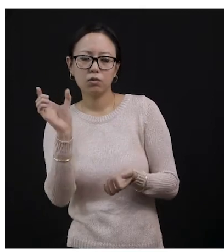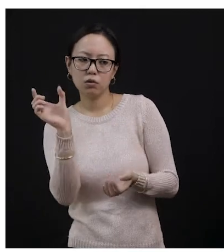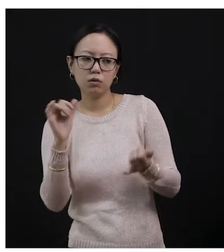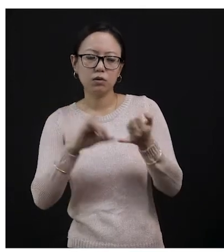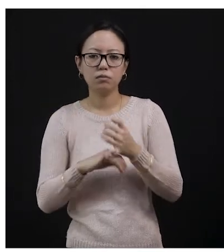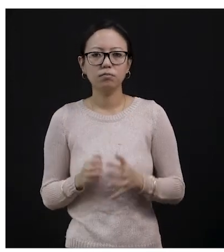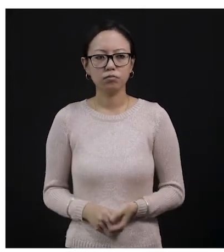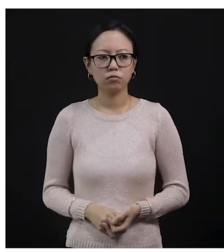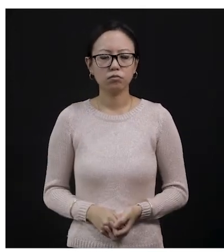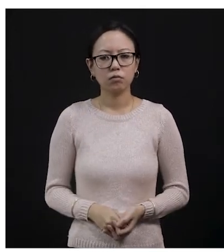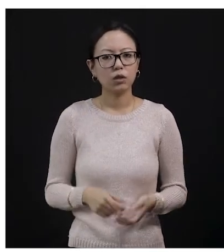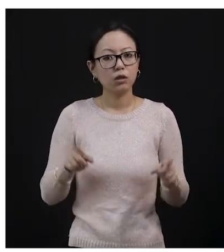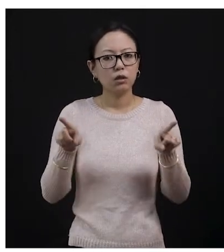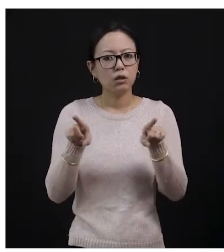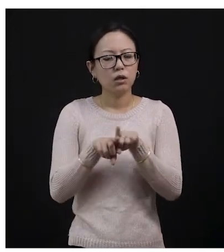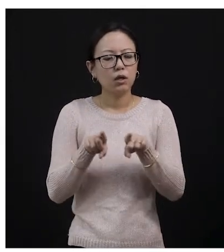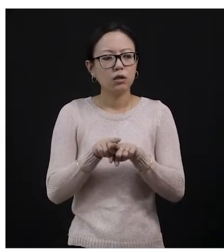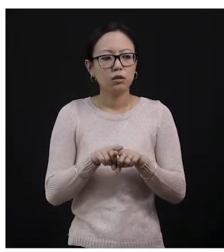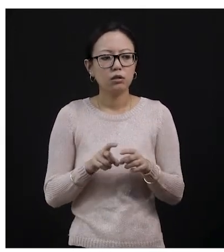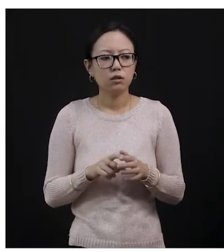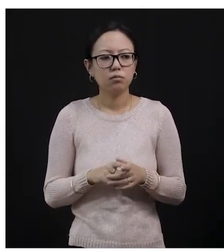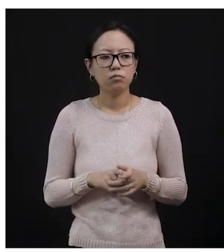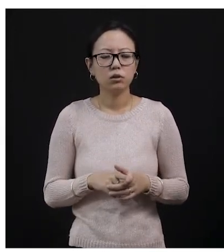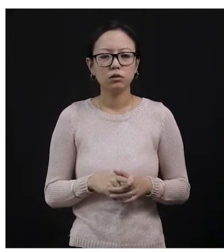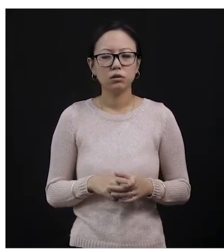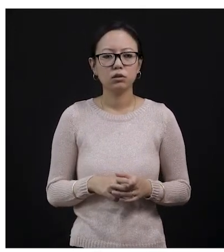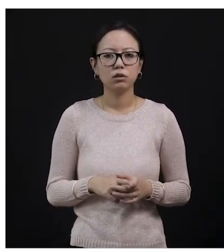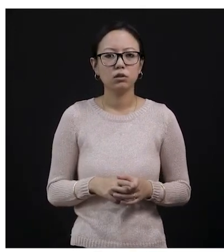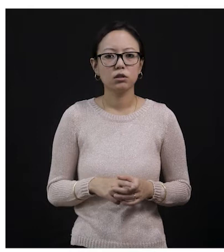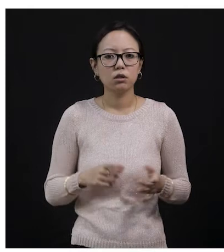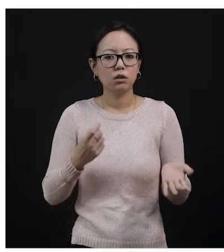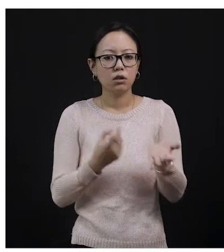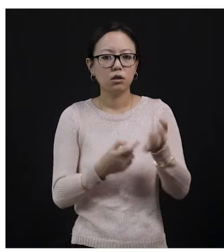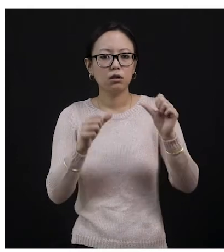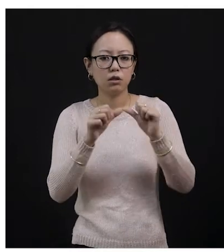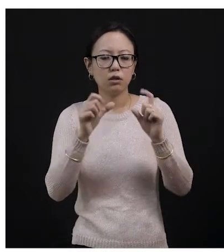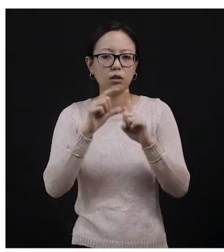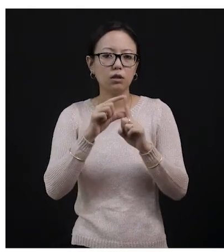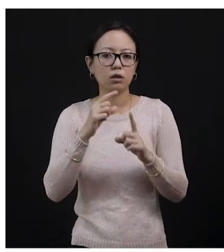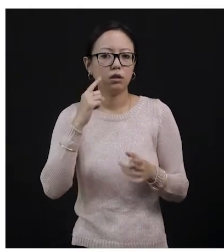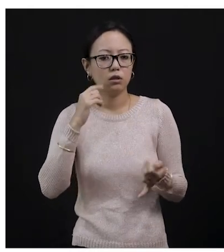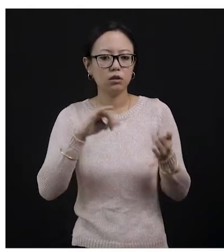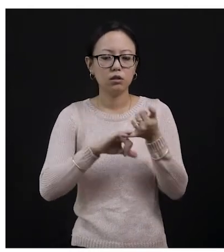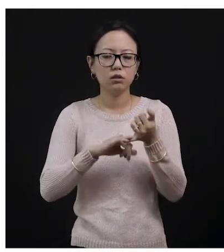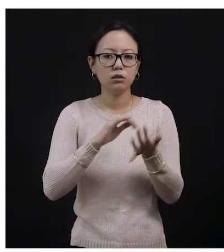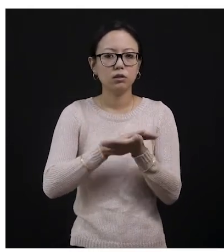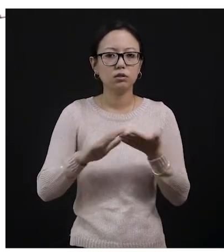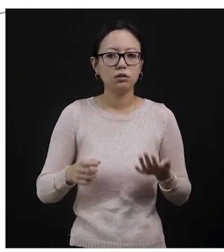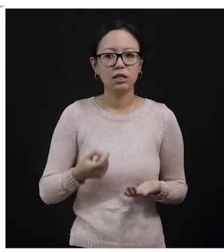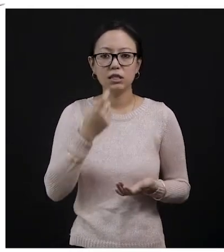an example. Can you give me an example of taproot? This is a radish, right? A radish,